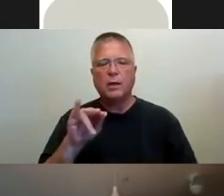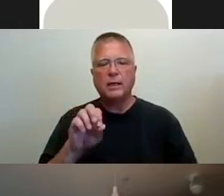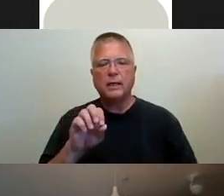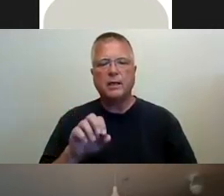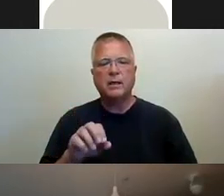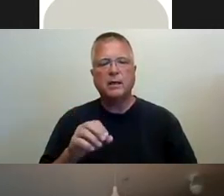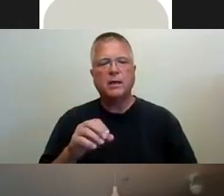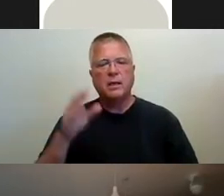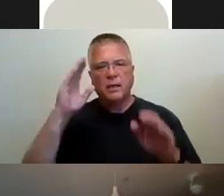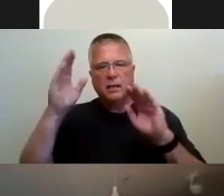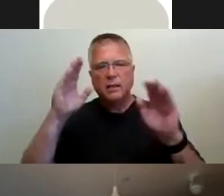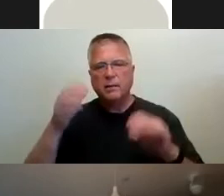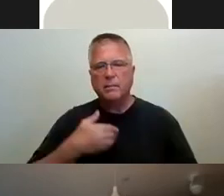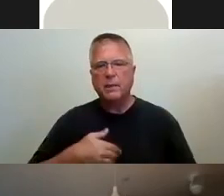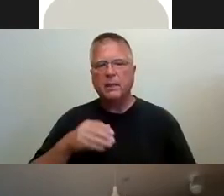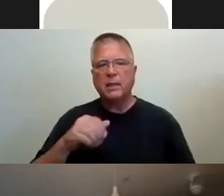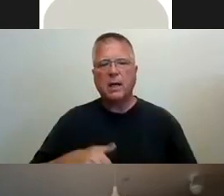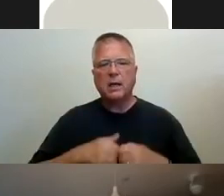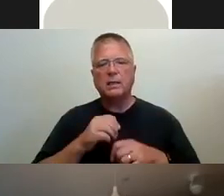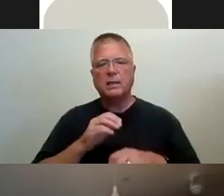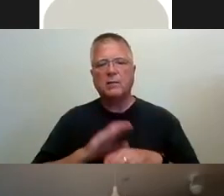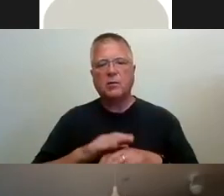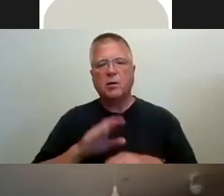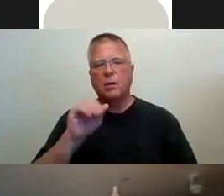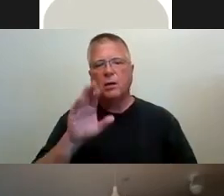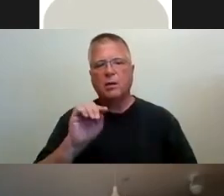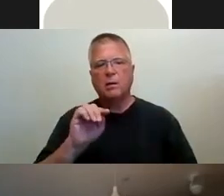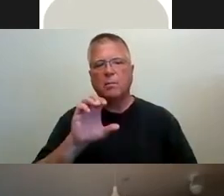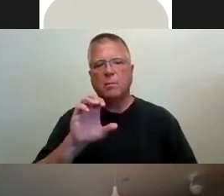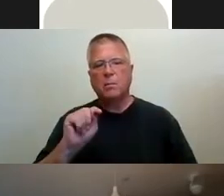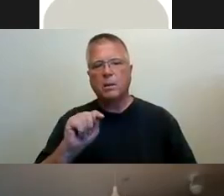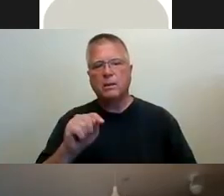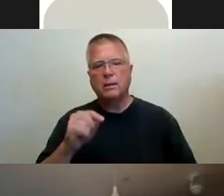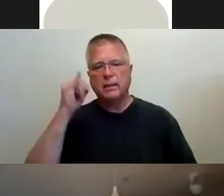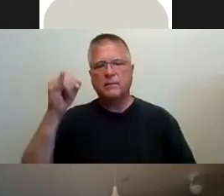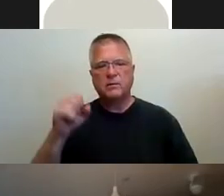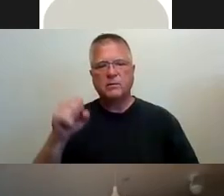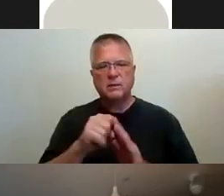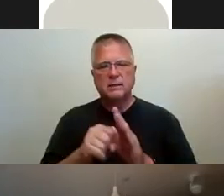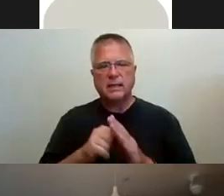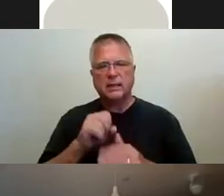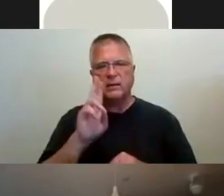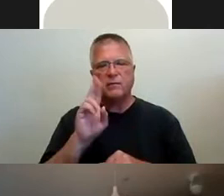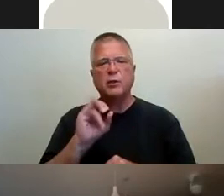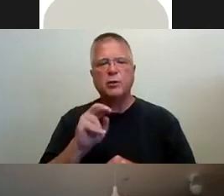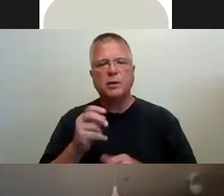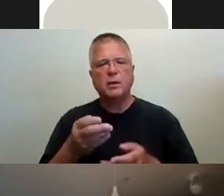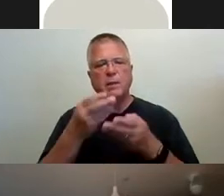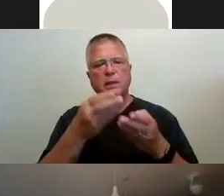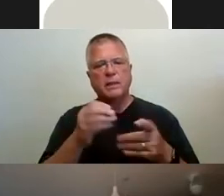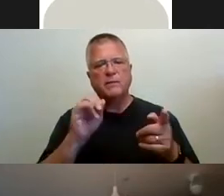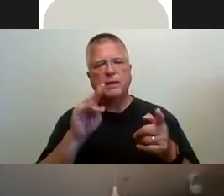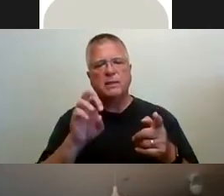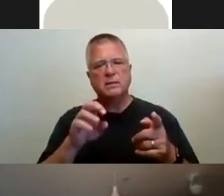you. I'm a Bartlett resident also. If this was the State of the Union, I would be giving Sue a standing ovation right